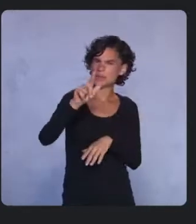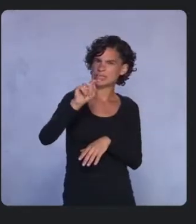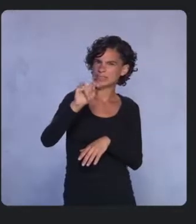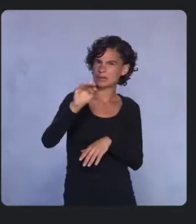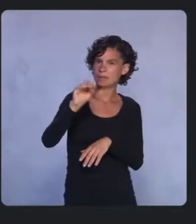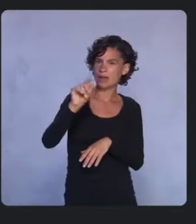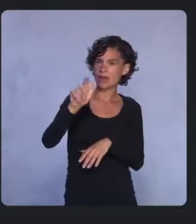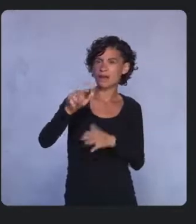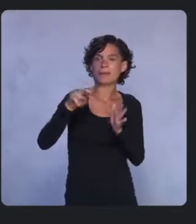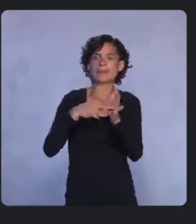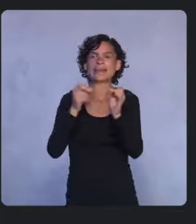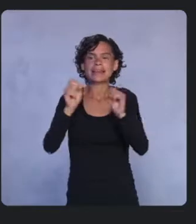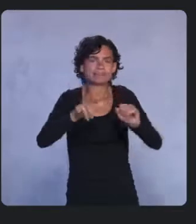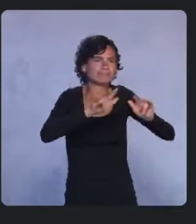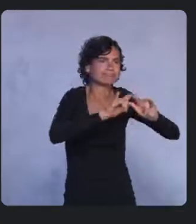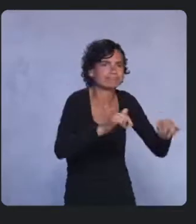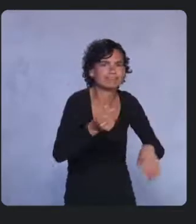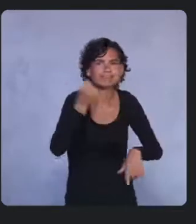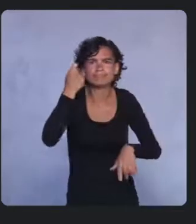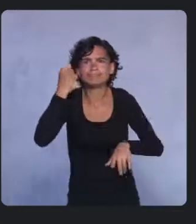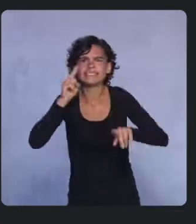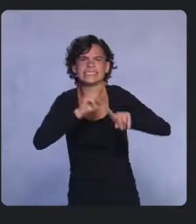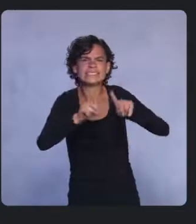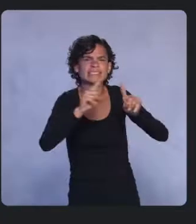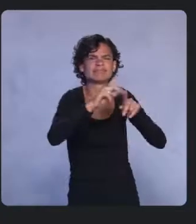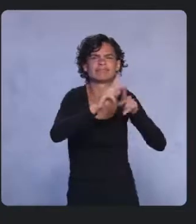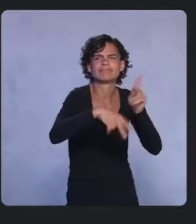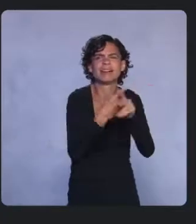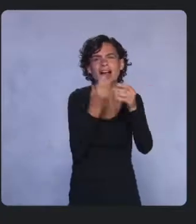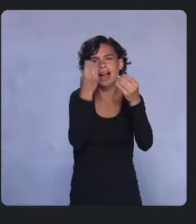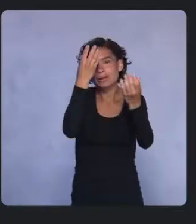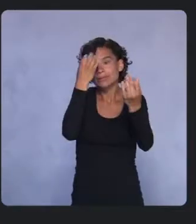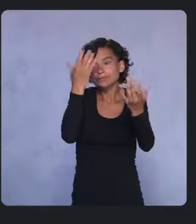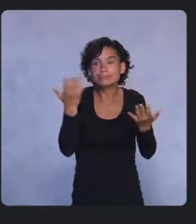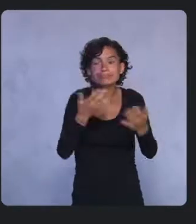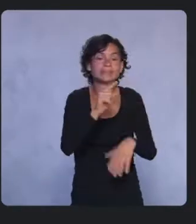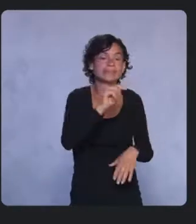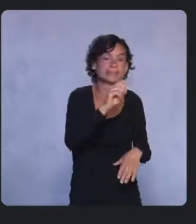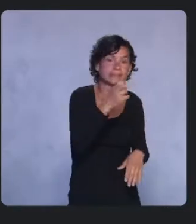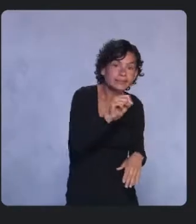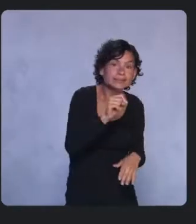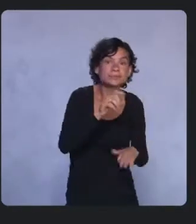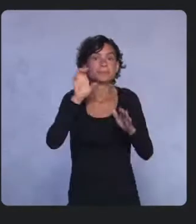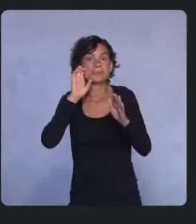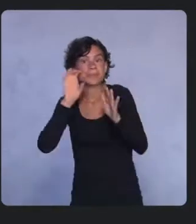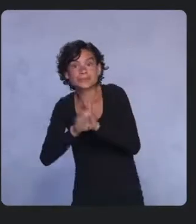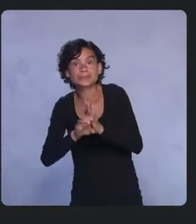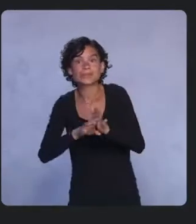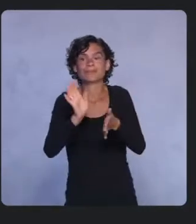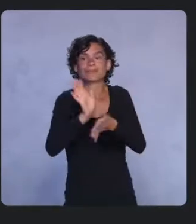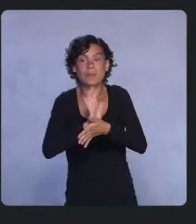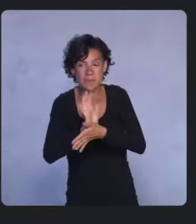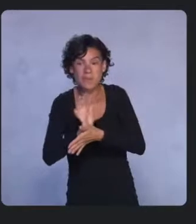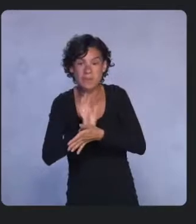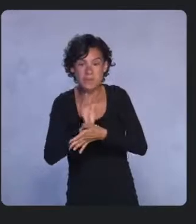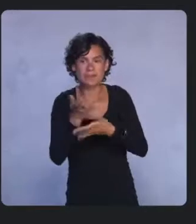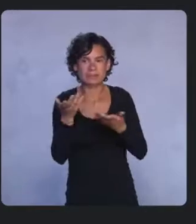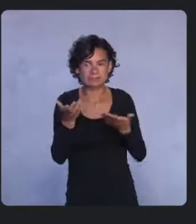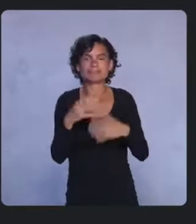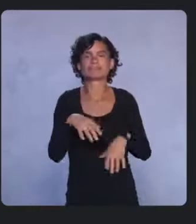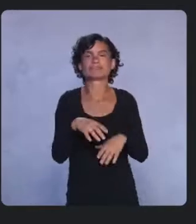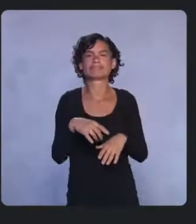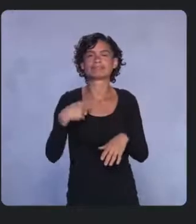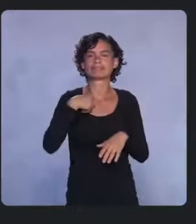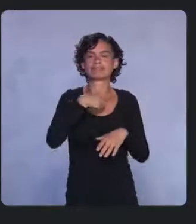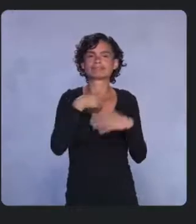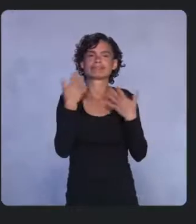it can simultaneously understand different forms of information, like text, images, and videos. We've